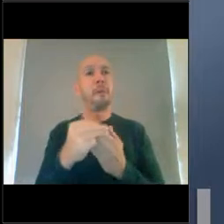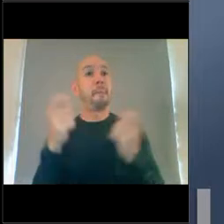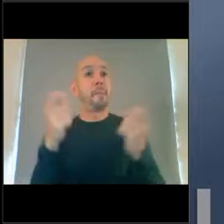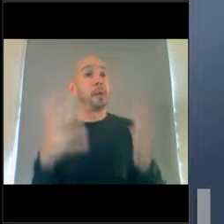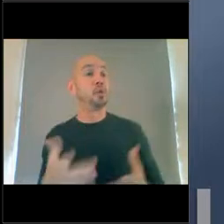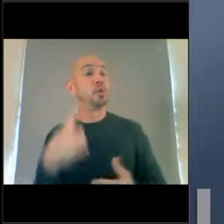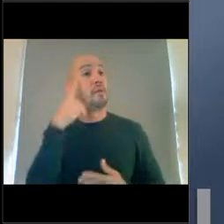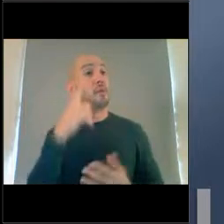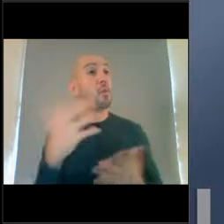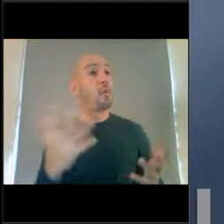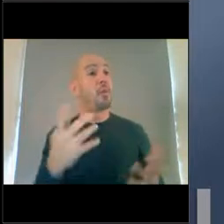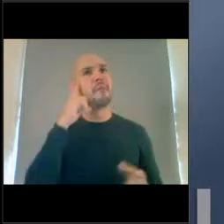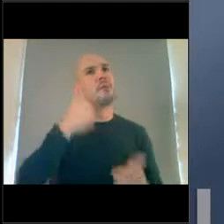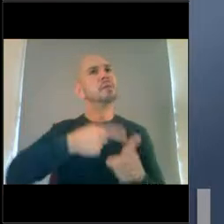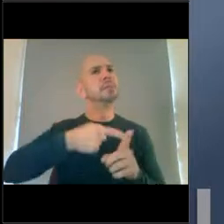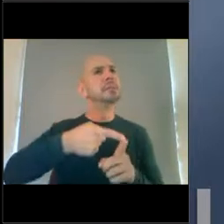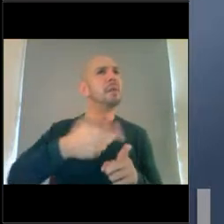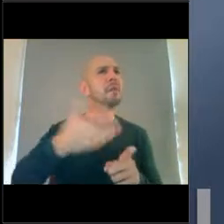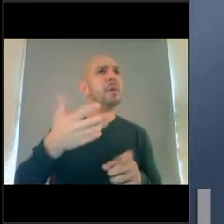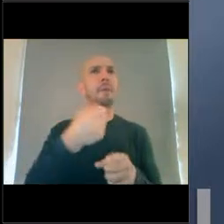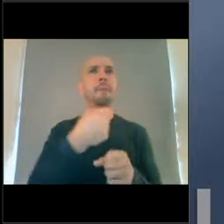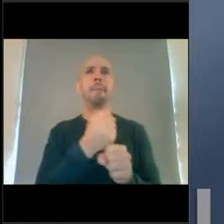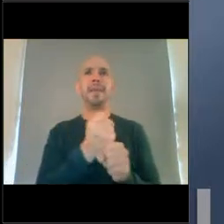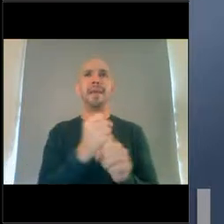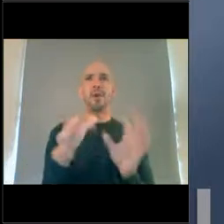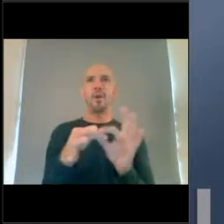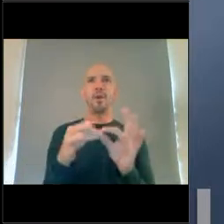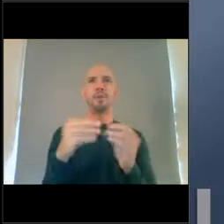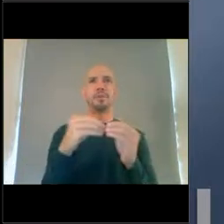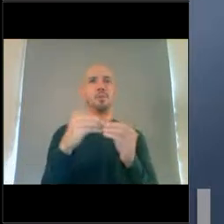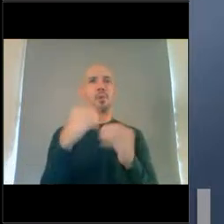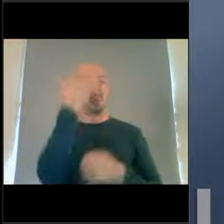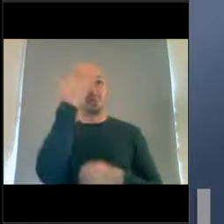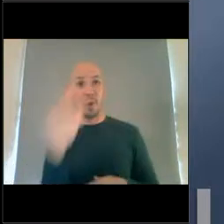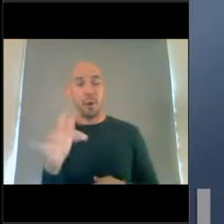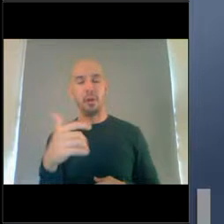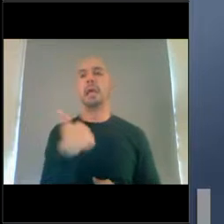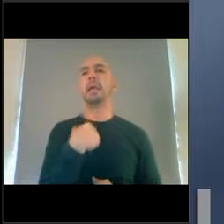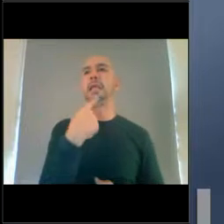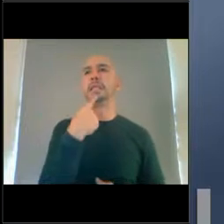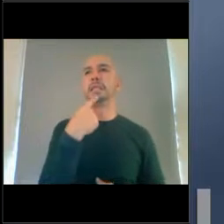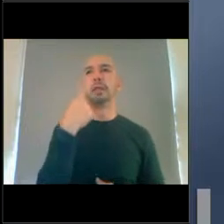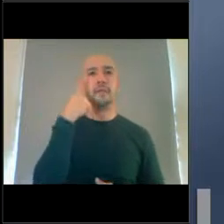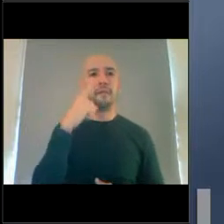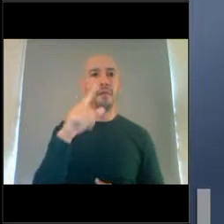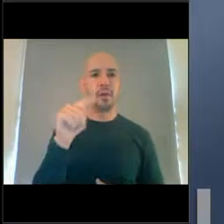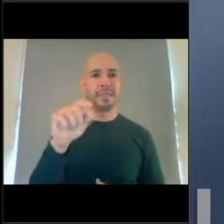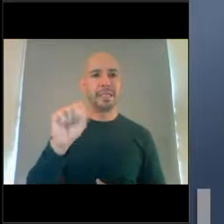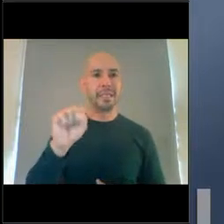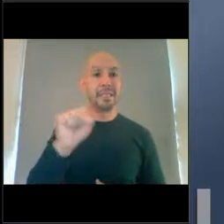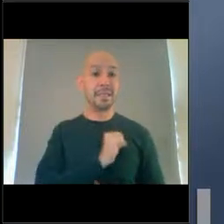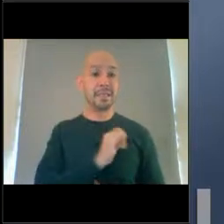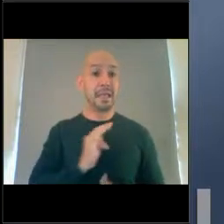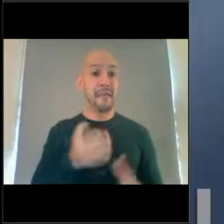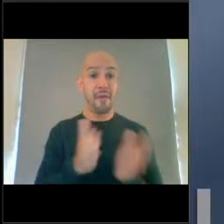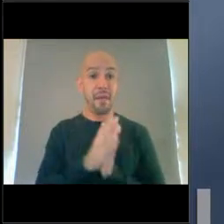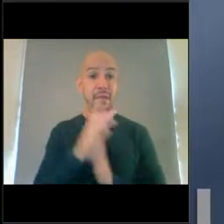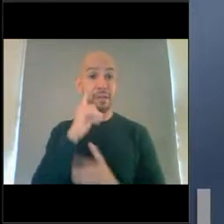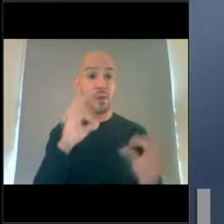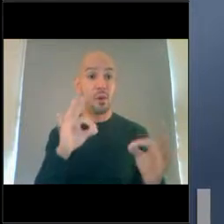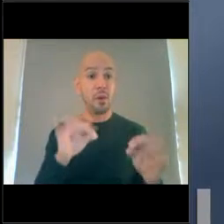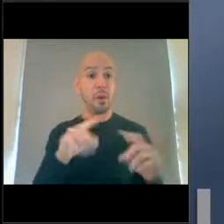some specifics to make these comments more weighty they said that on tcp staff as for input based on